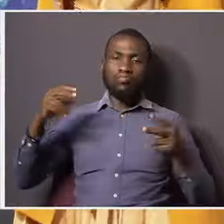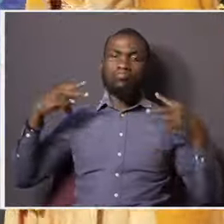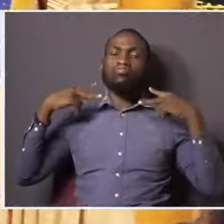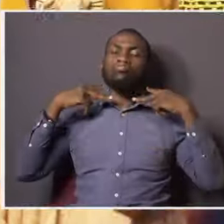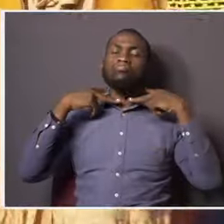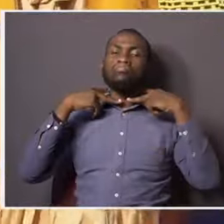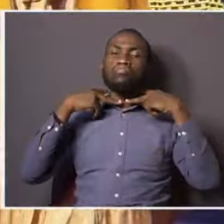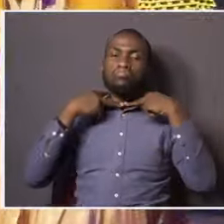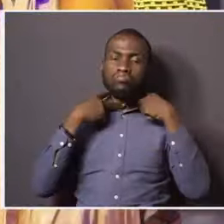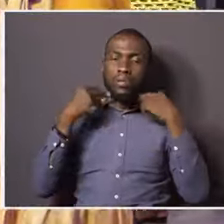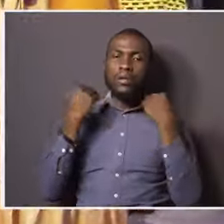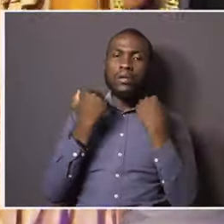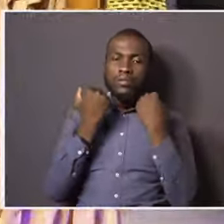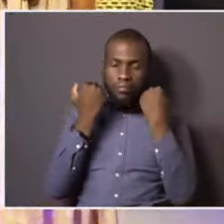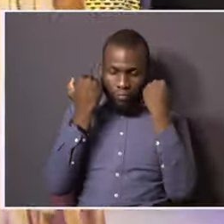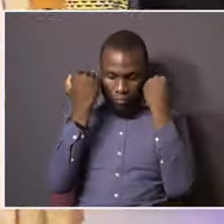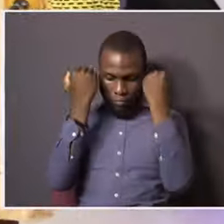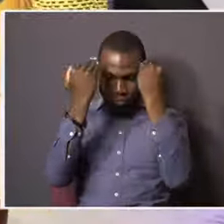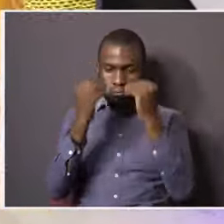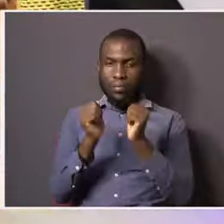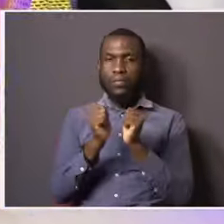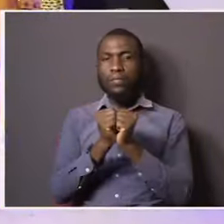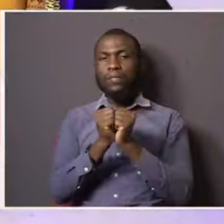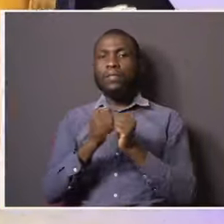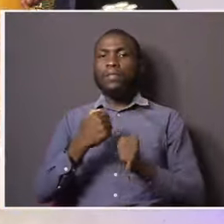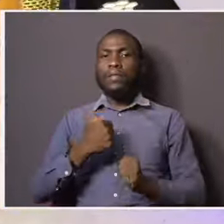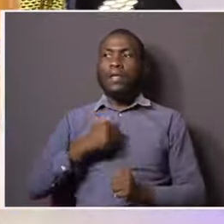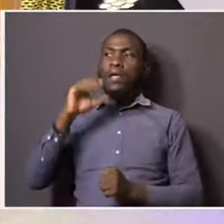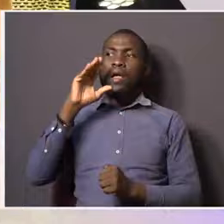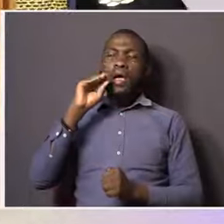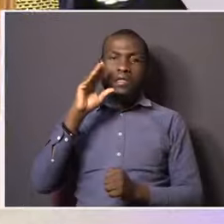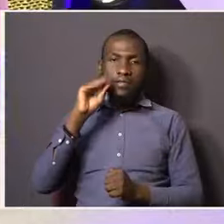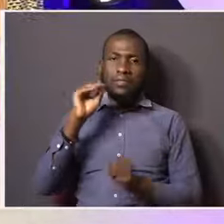held captive. Hallelujah. Depression. I speak Jesus.